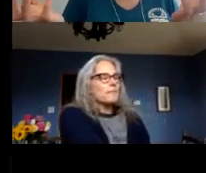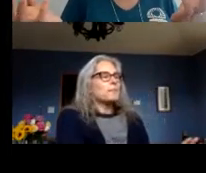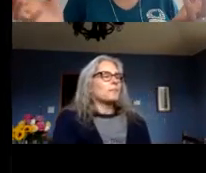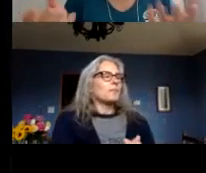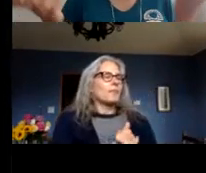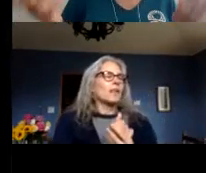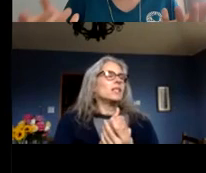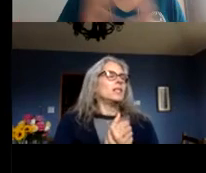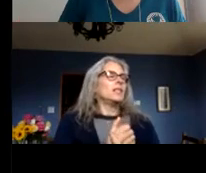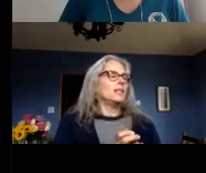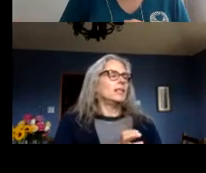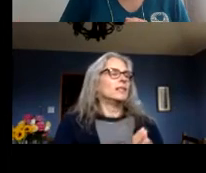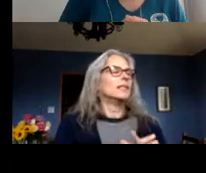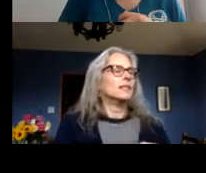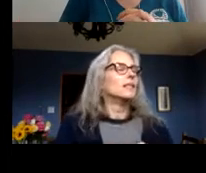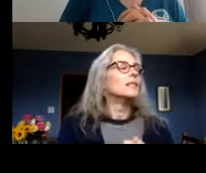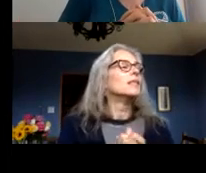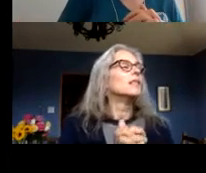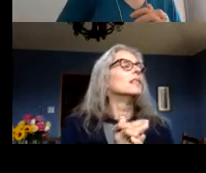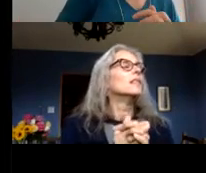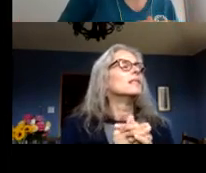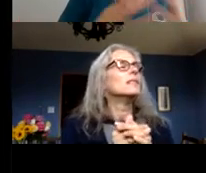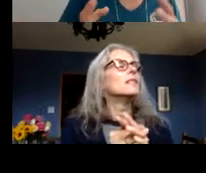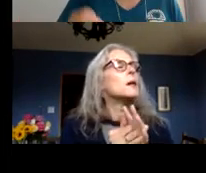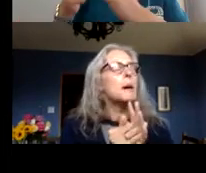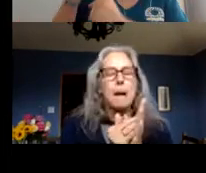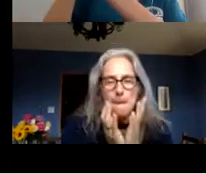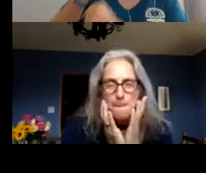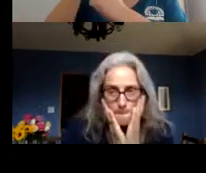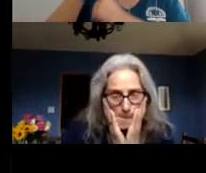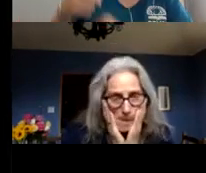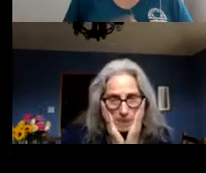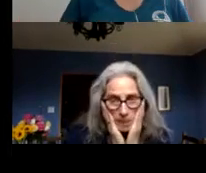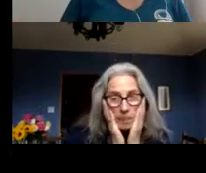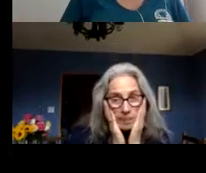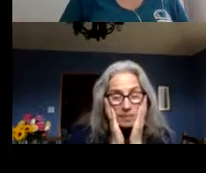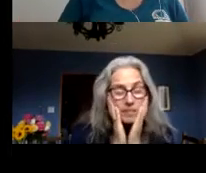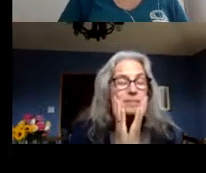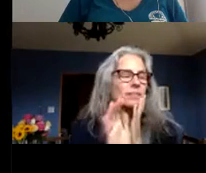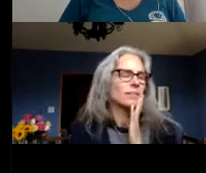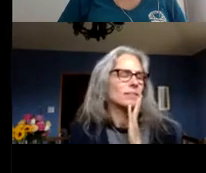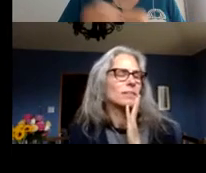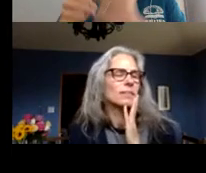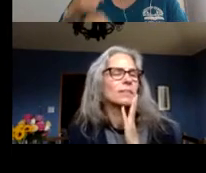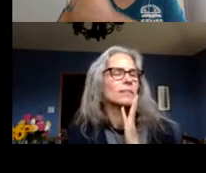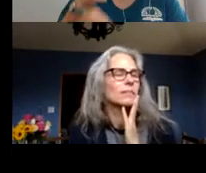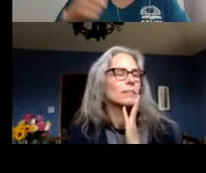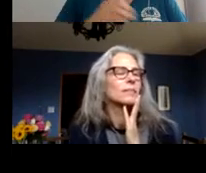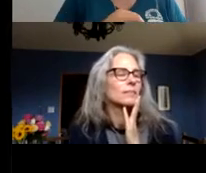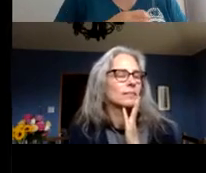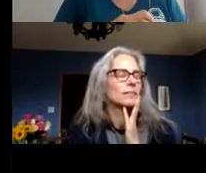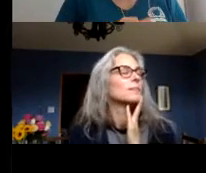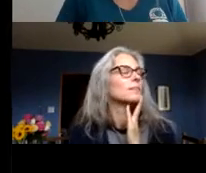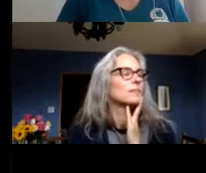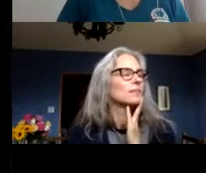first year teachers again. So just know that you're not alone in this boat and we are here to help you paddle the boat. Don't worry. We are good at paddling